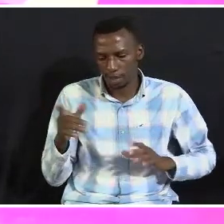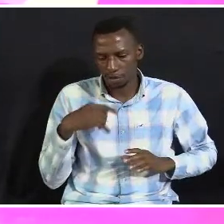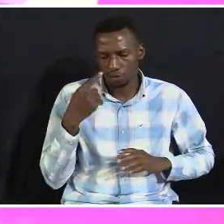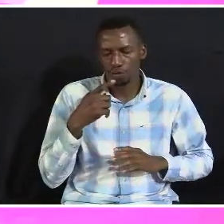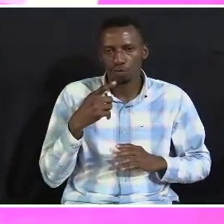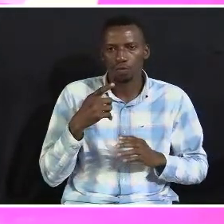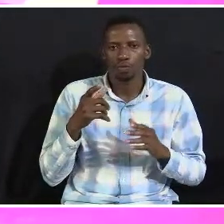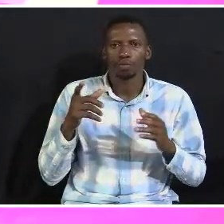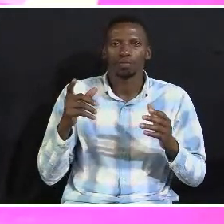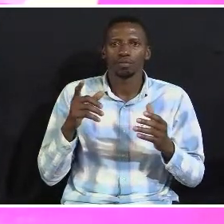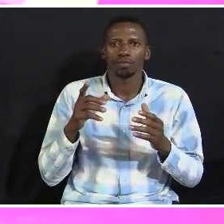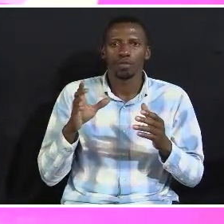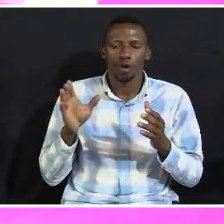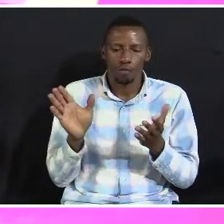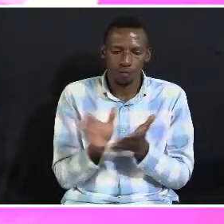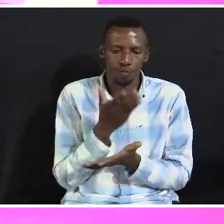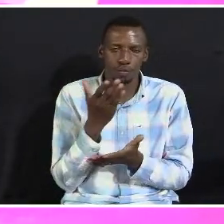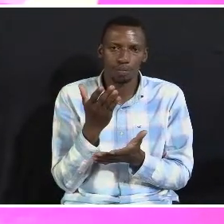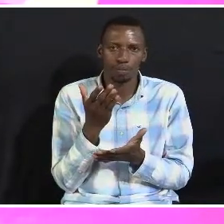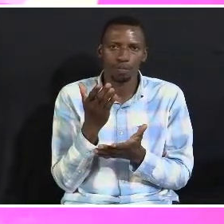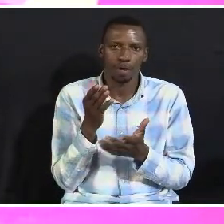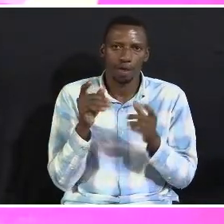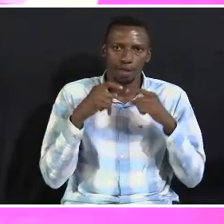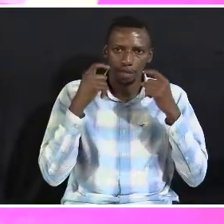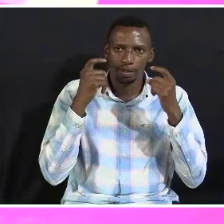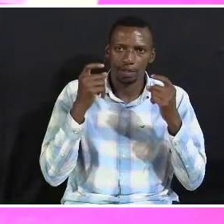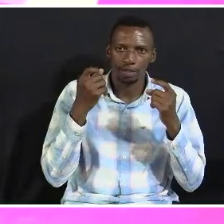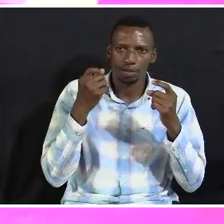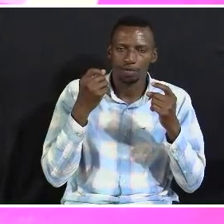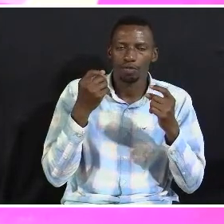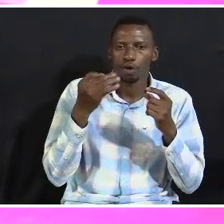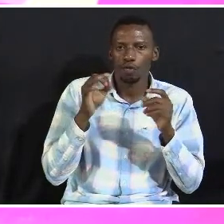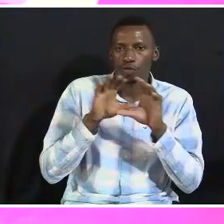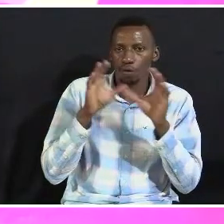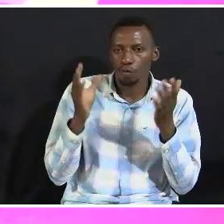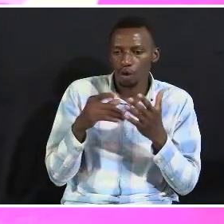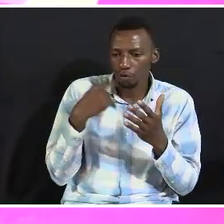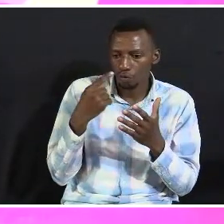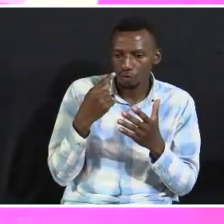world, the only begotten Son, Jesus Christ.